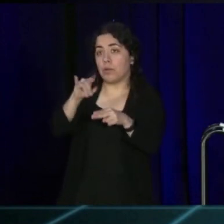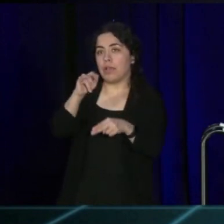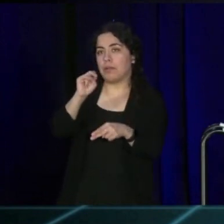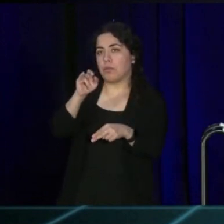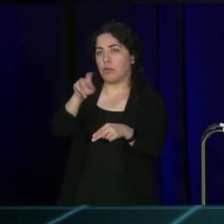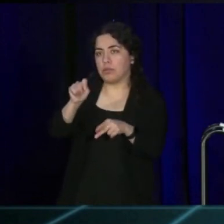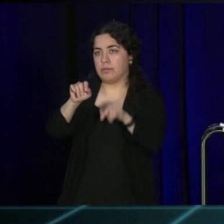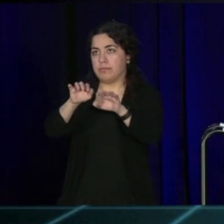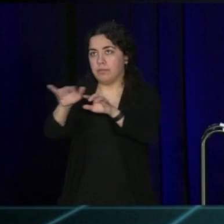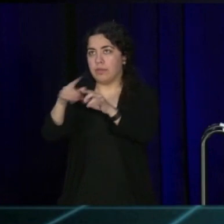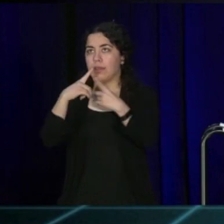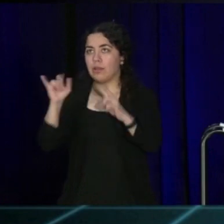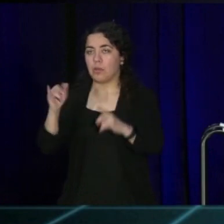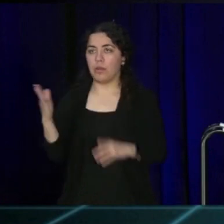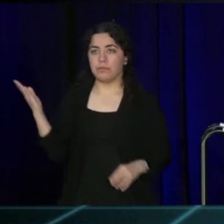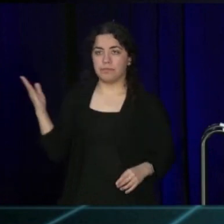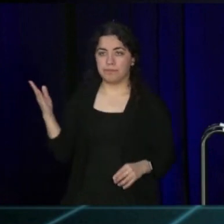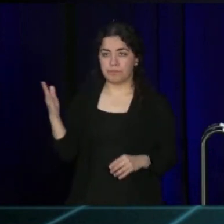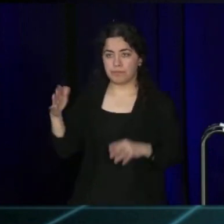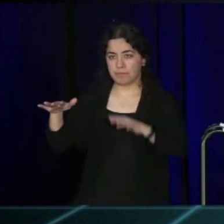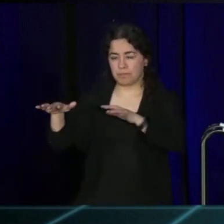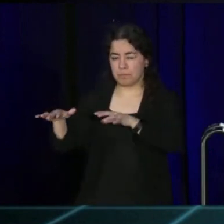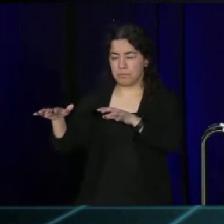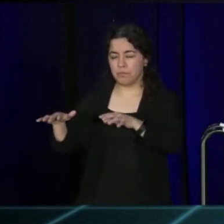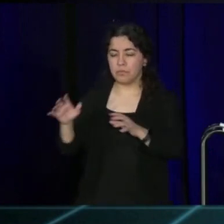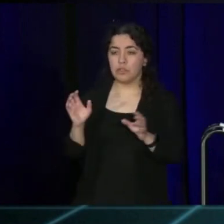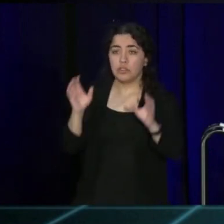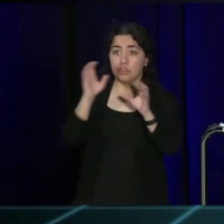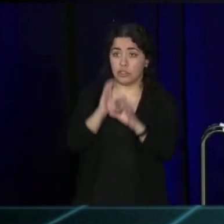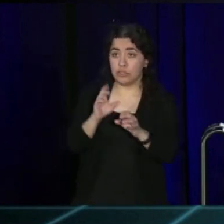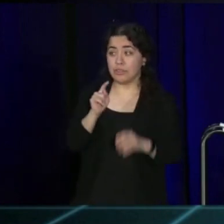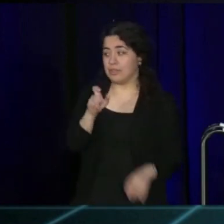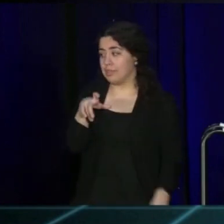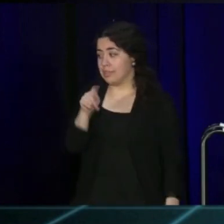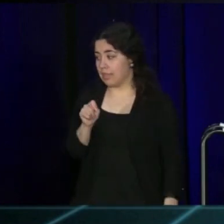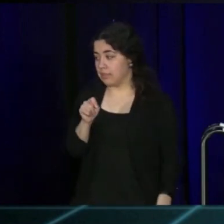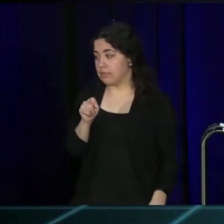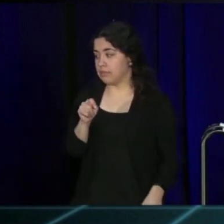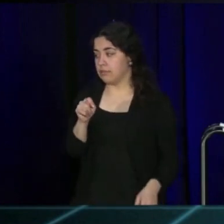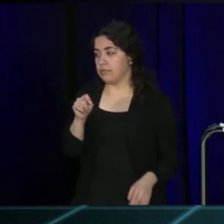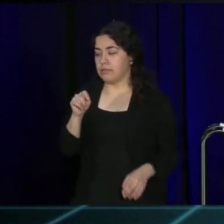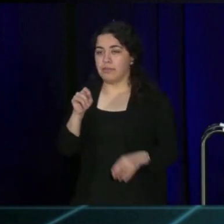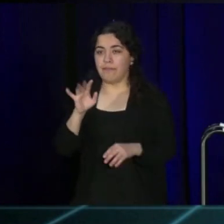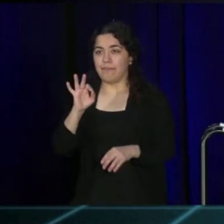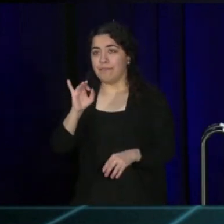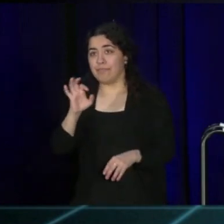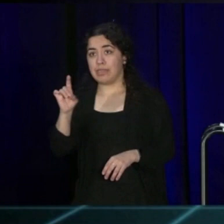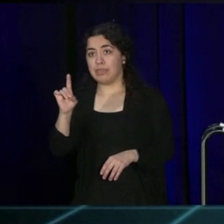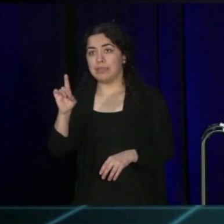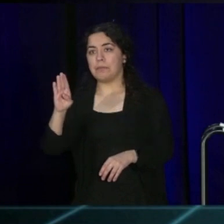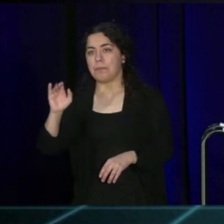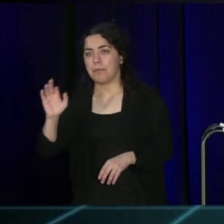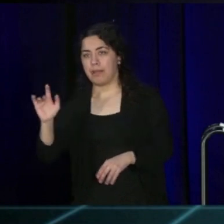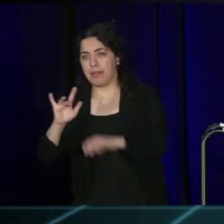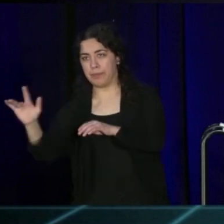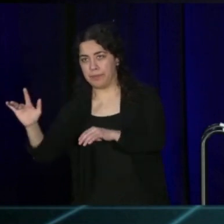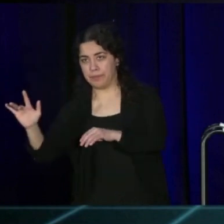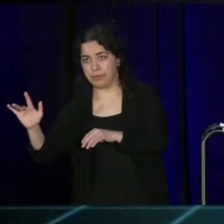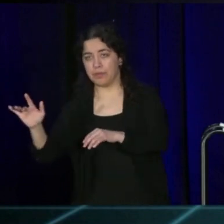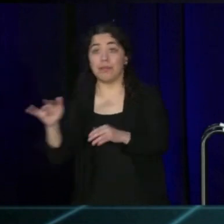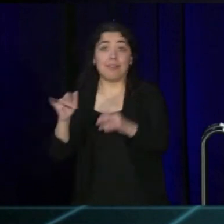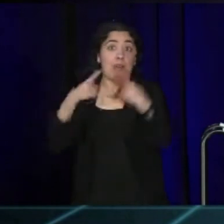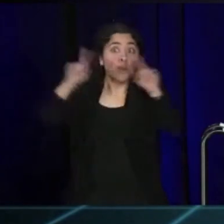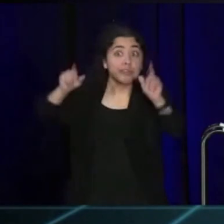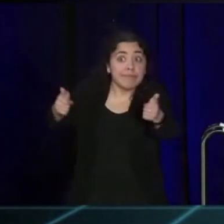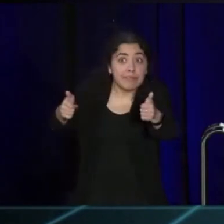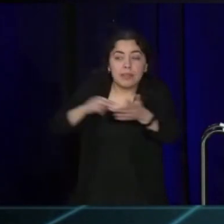announced like this. Search text field, blank. Yay, it works. Now, additionally to area labeled by, we actually can